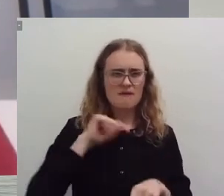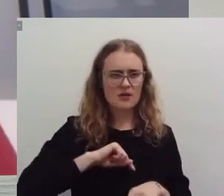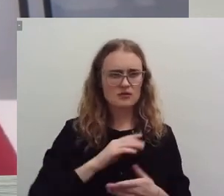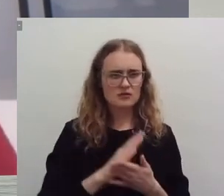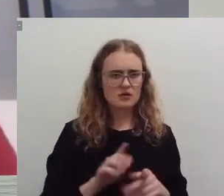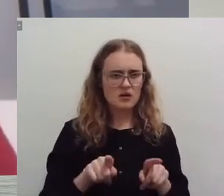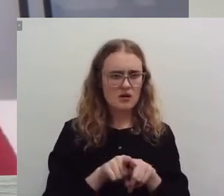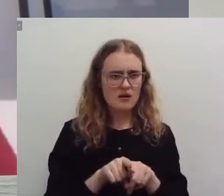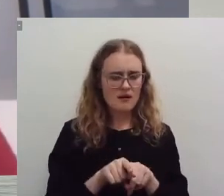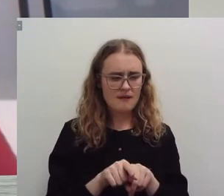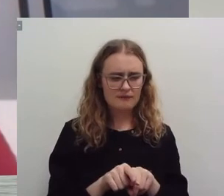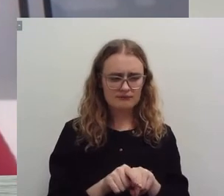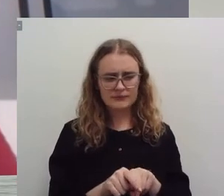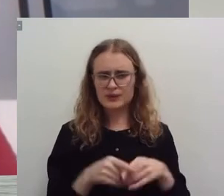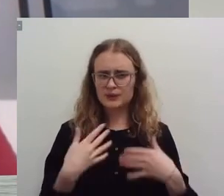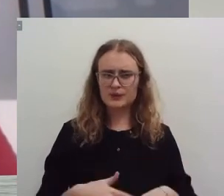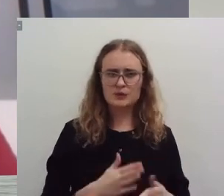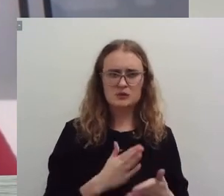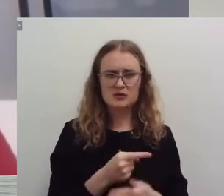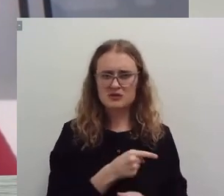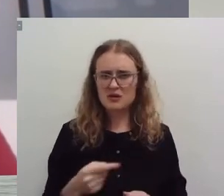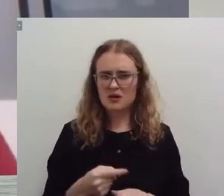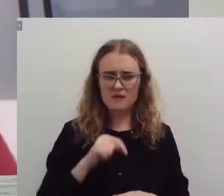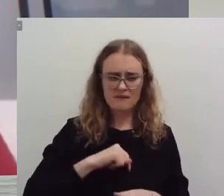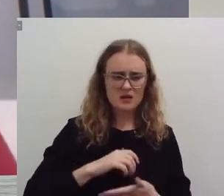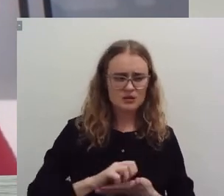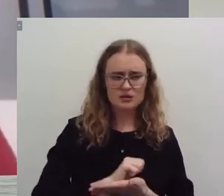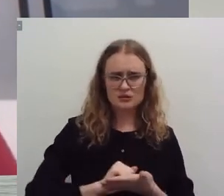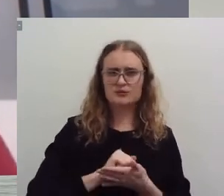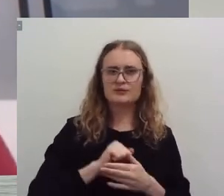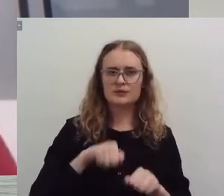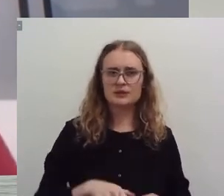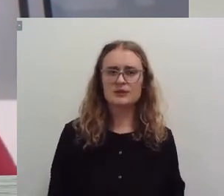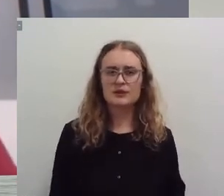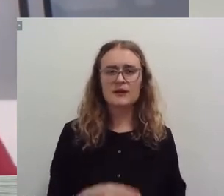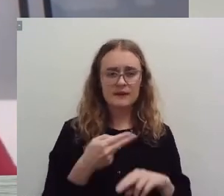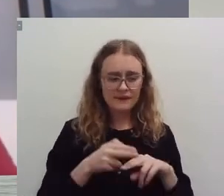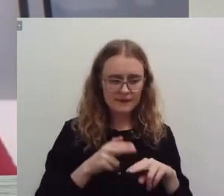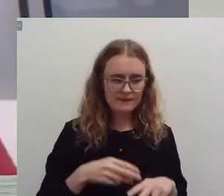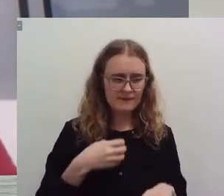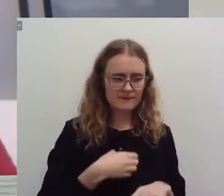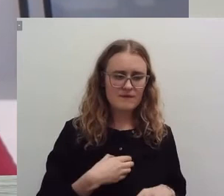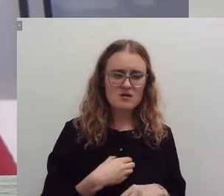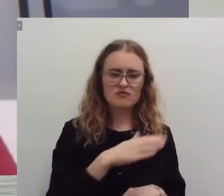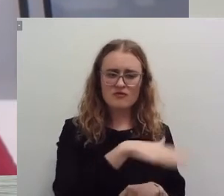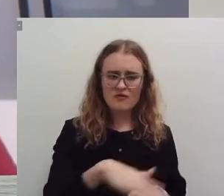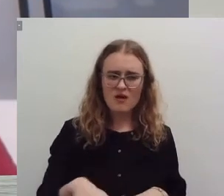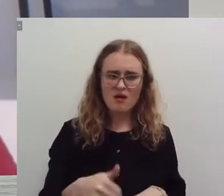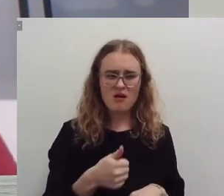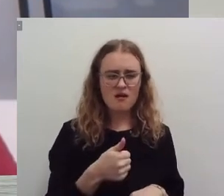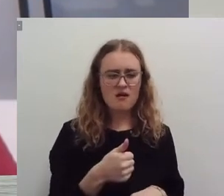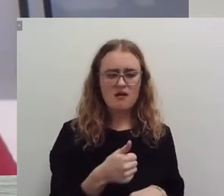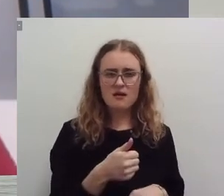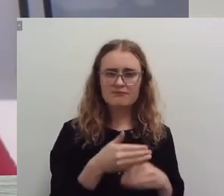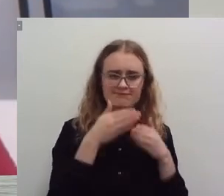that is, I guess, just the reach. We need to meet more, connect with more organizations, and get our name